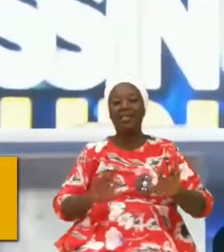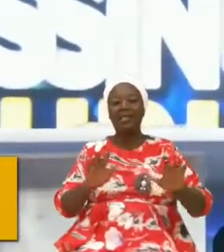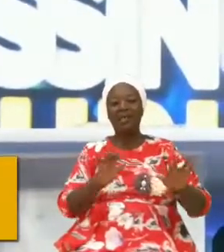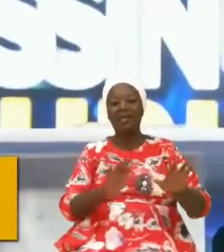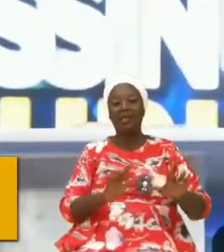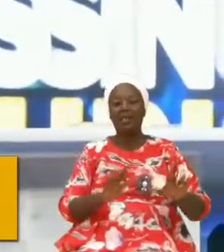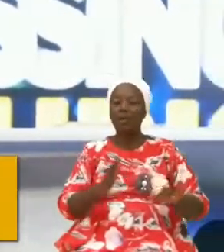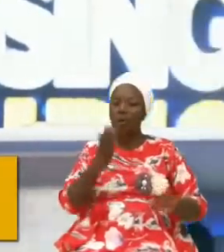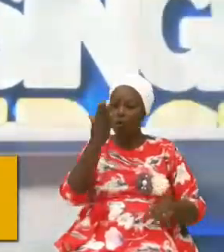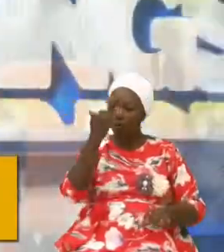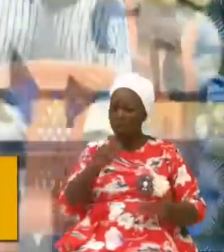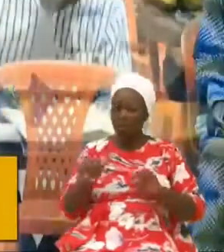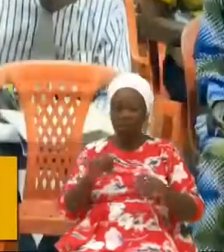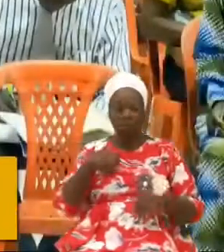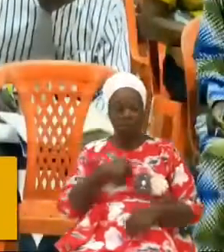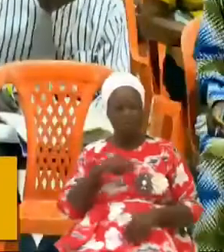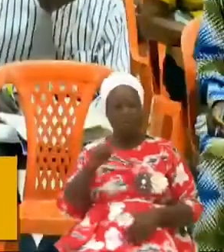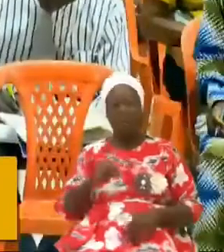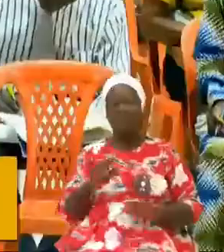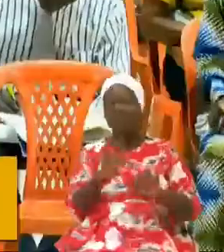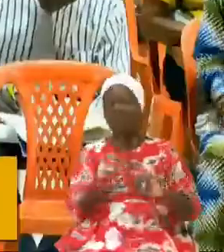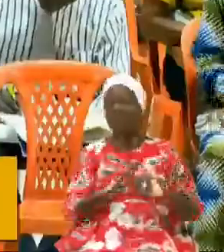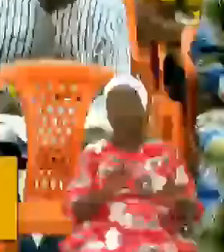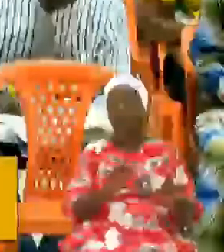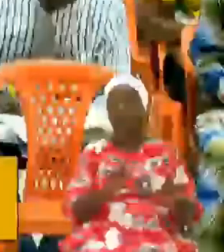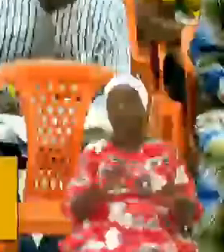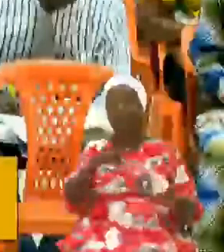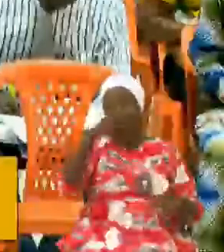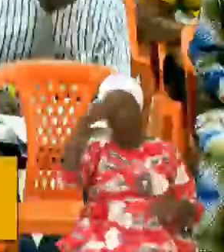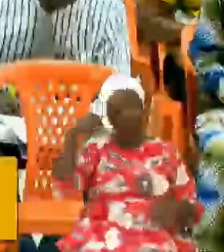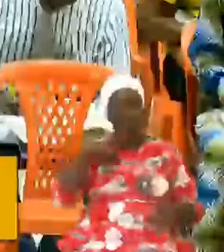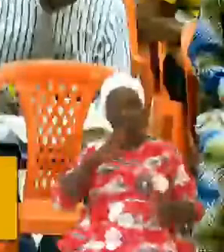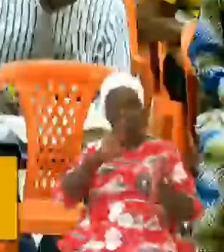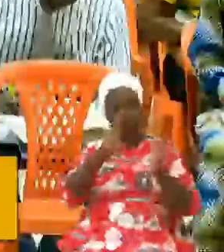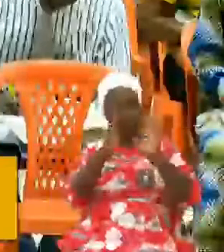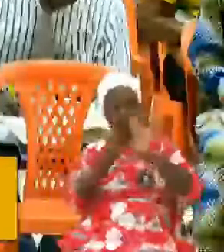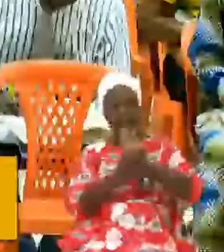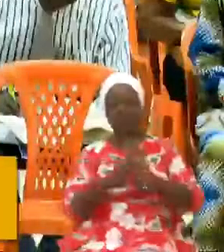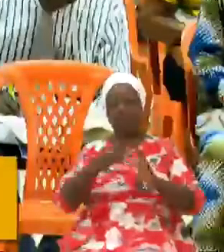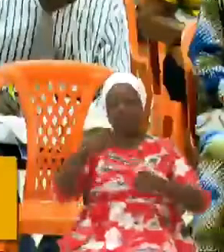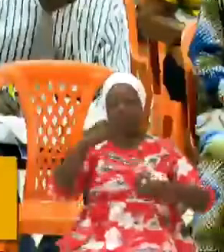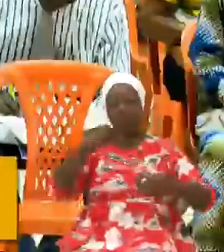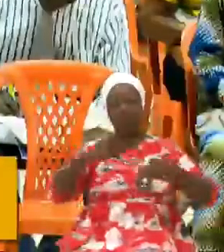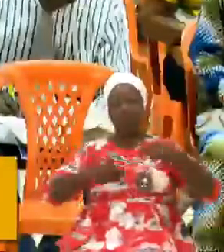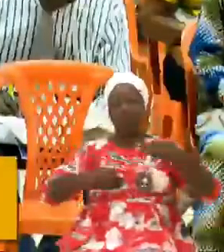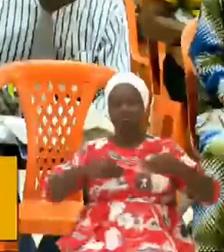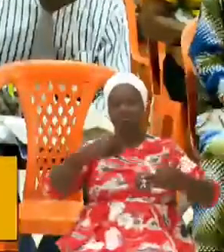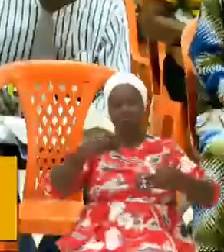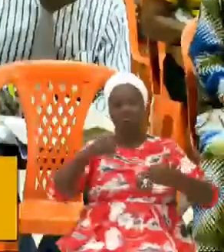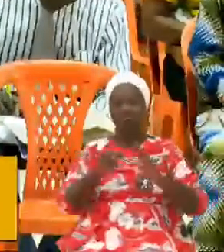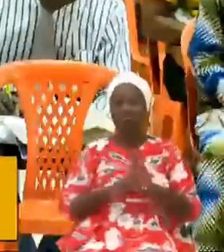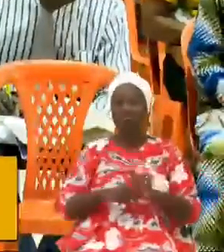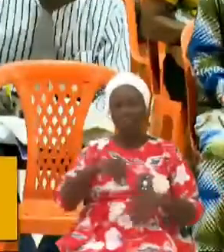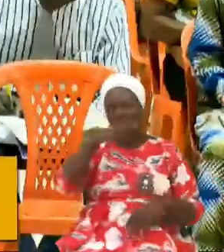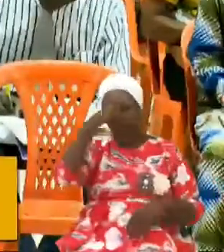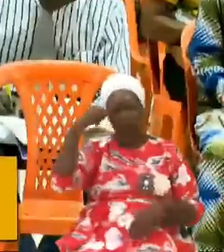mercy. Why do we need mercy? Because we face